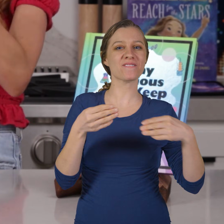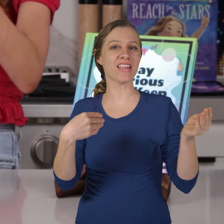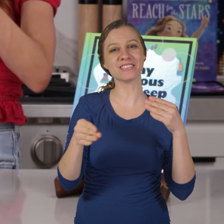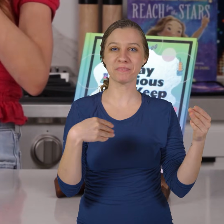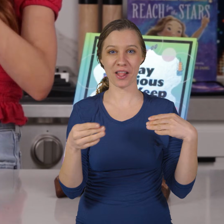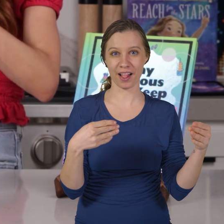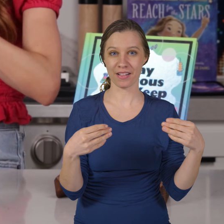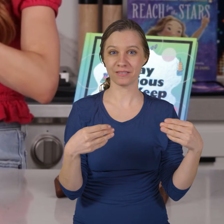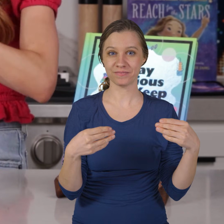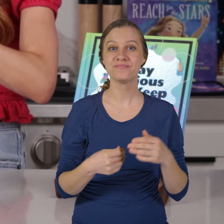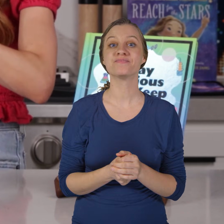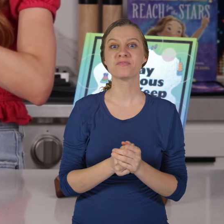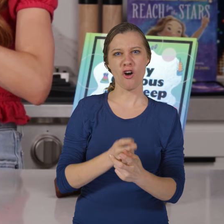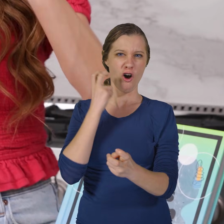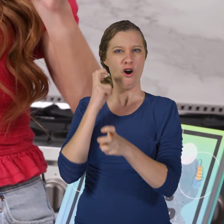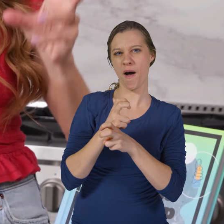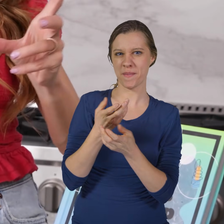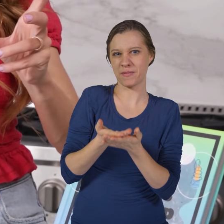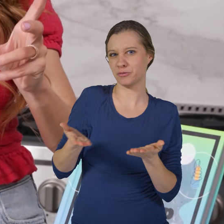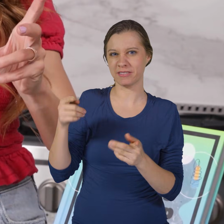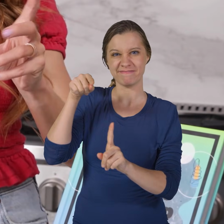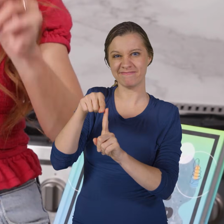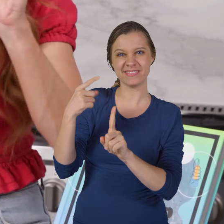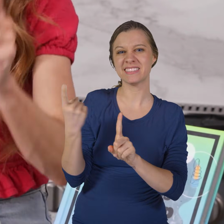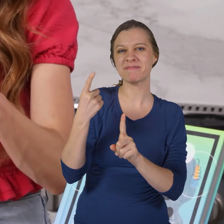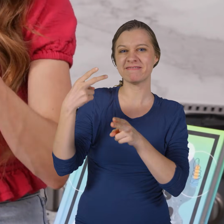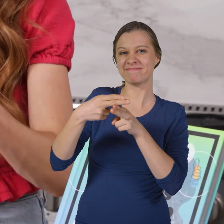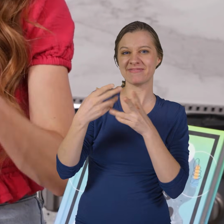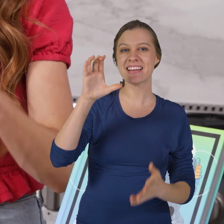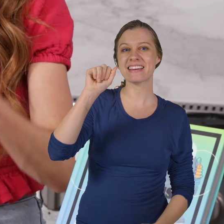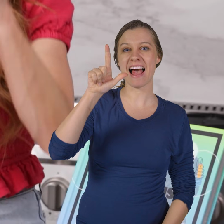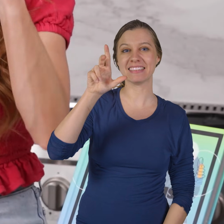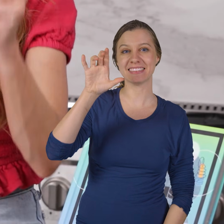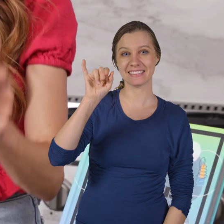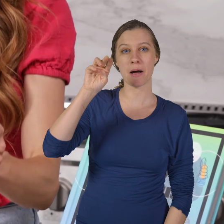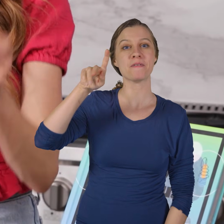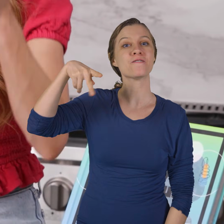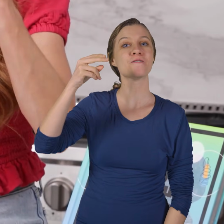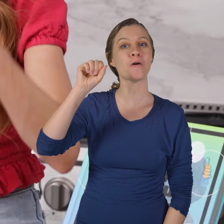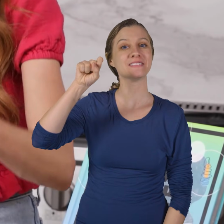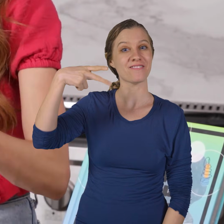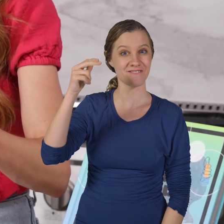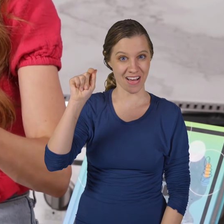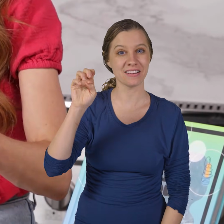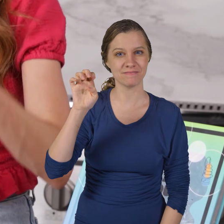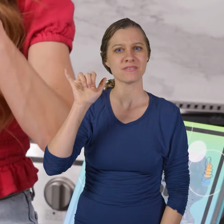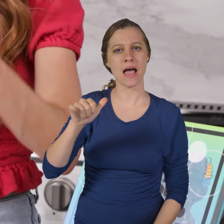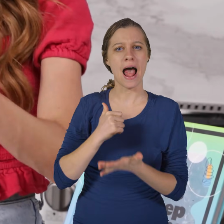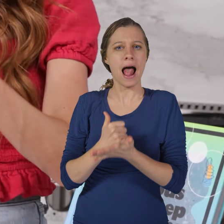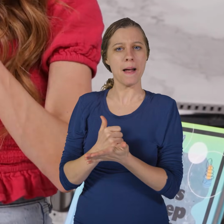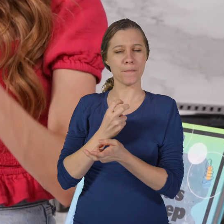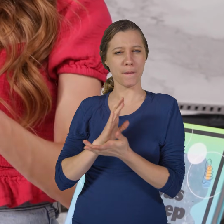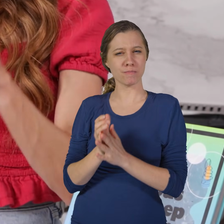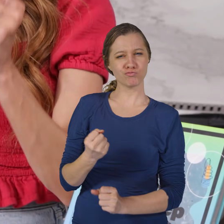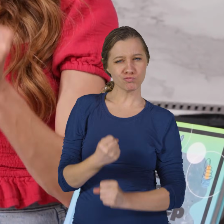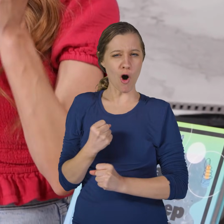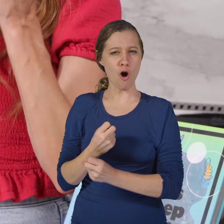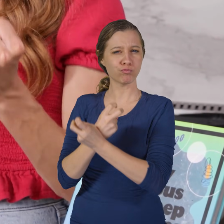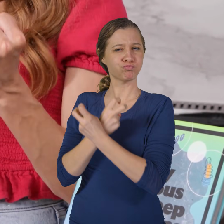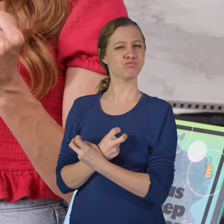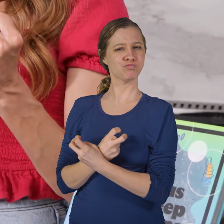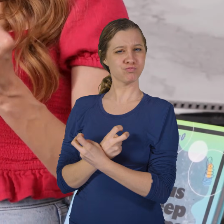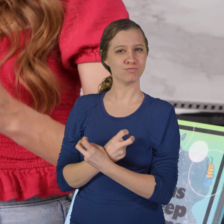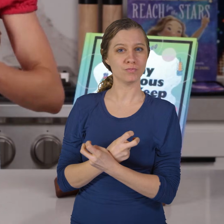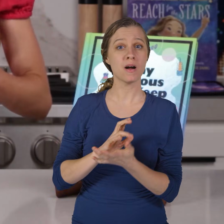makes our bones a little bit flexible. The hard material is made up of something called calcium phosphate. This is what makes our